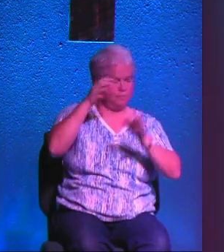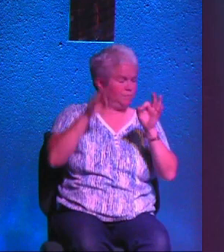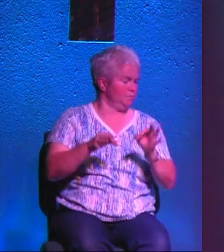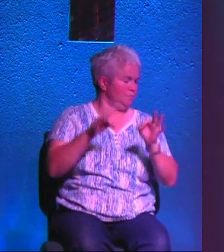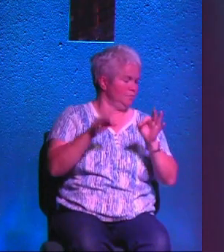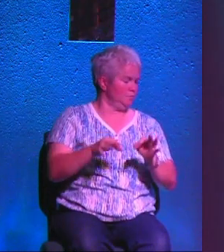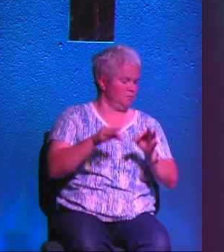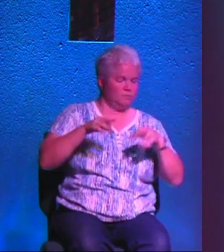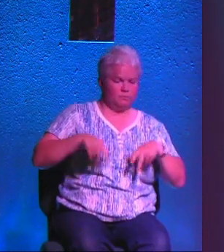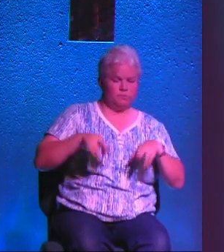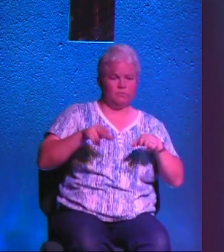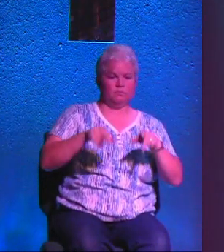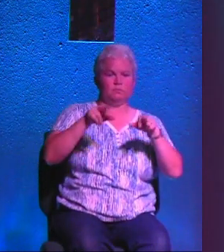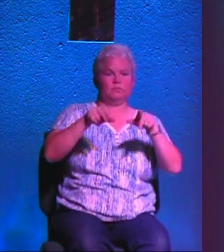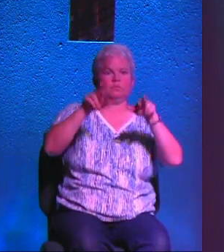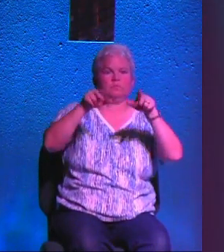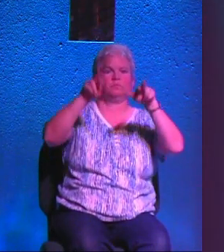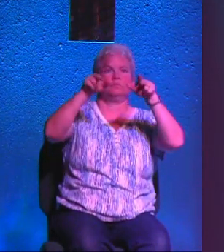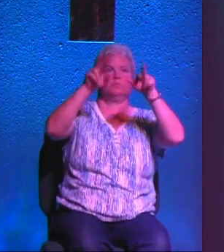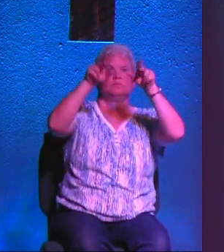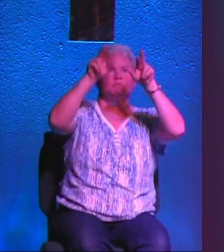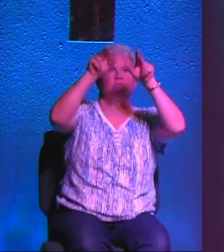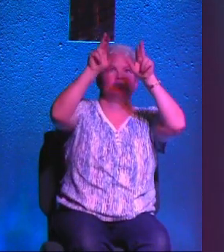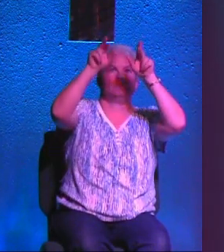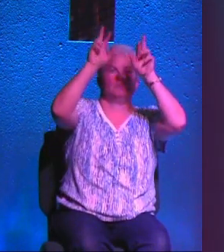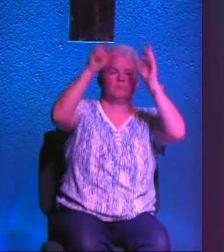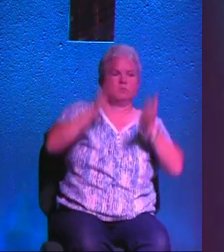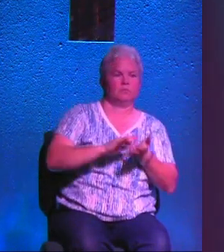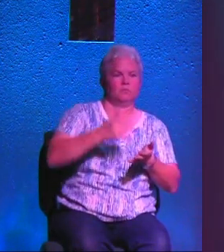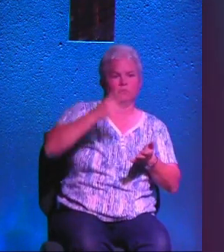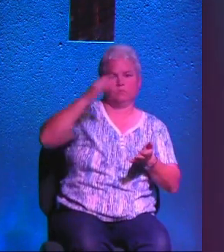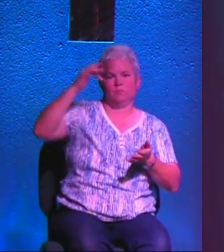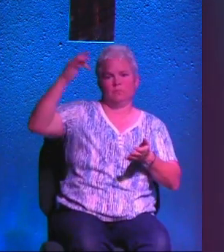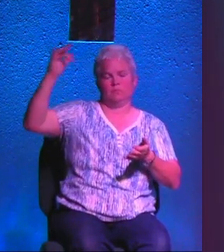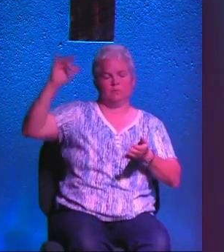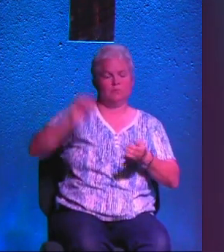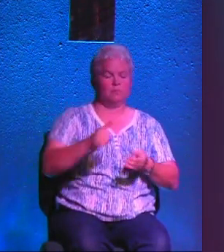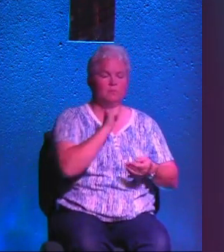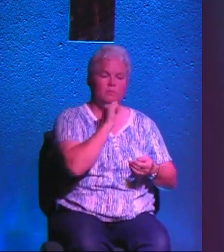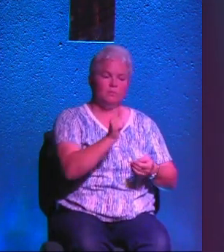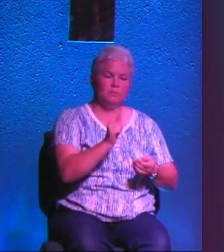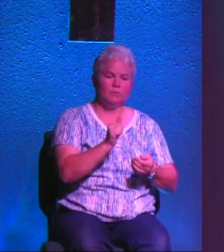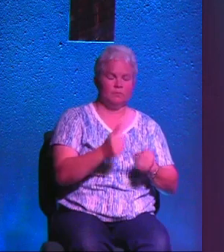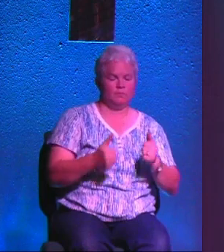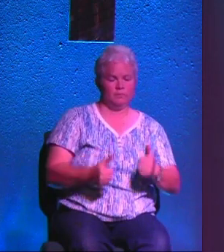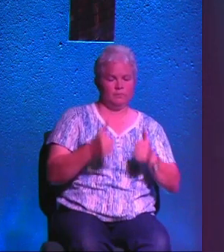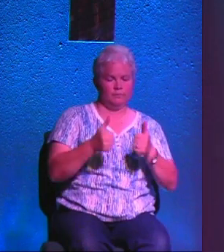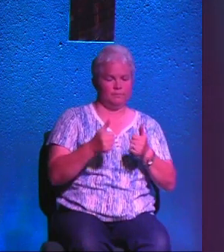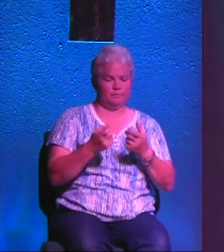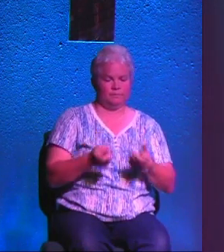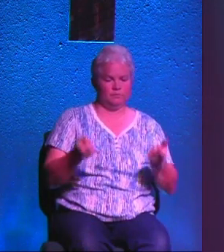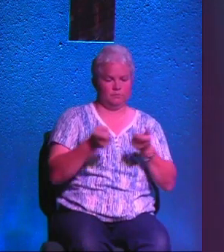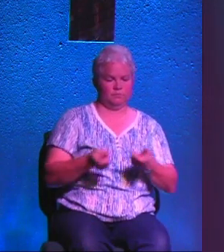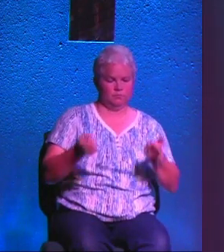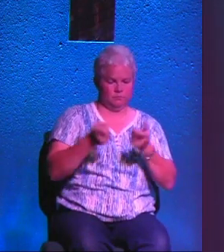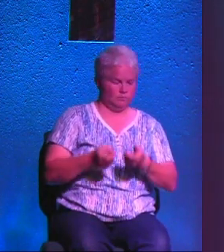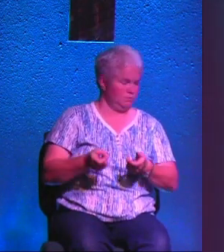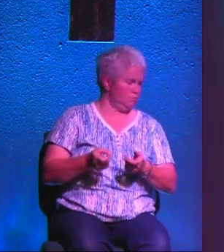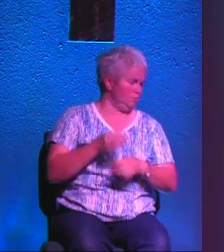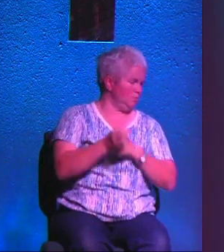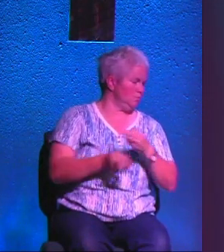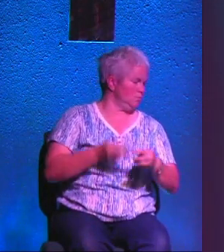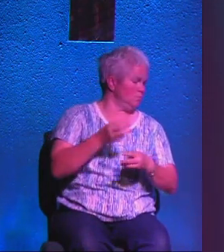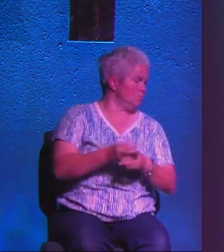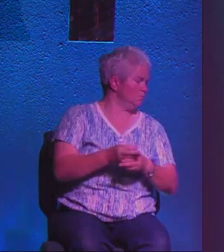set until I step into glory. But it's not that. It's not that because we live in a sinful world. Look